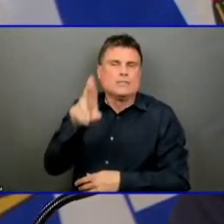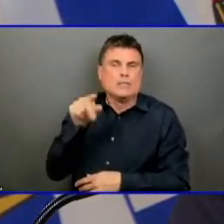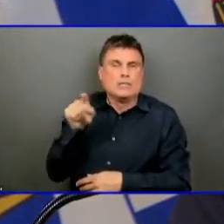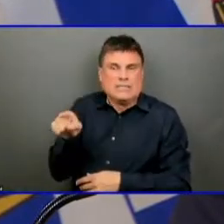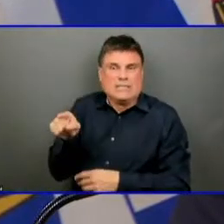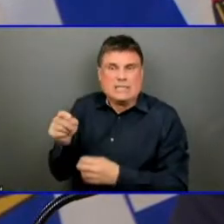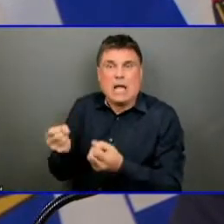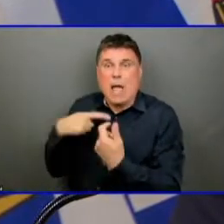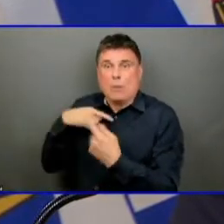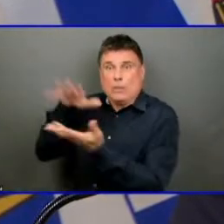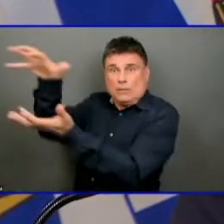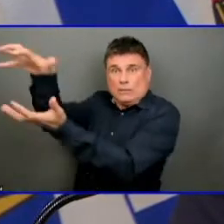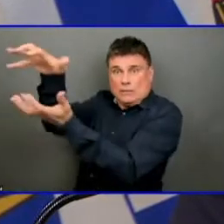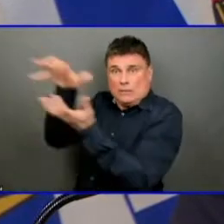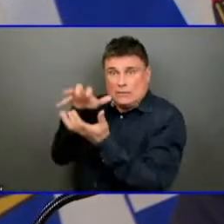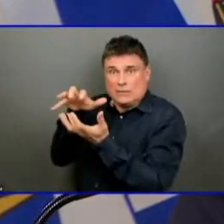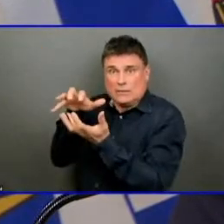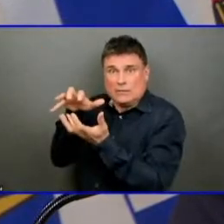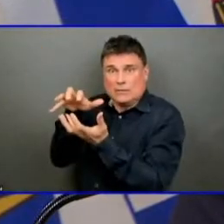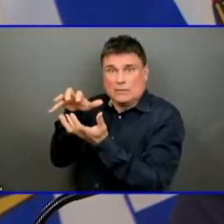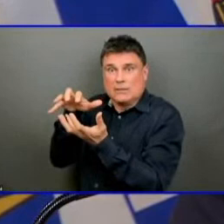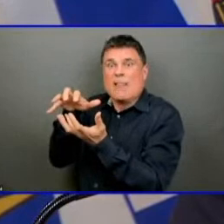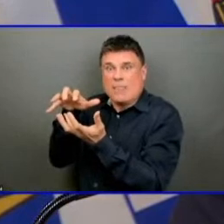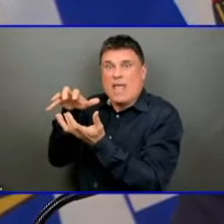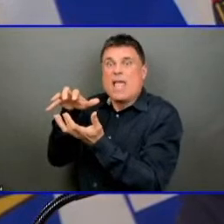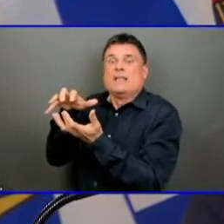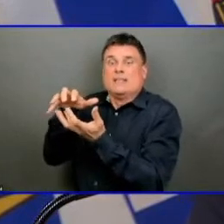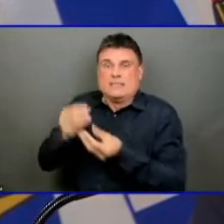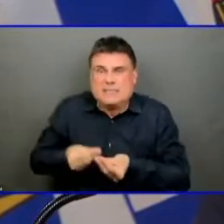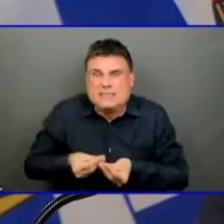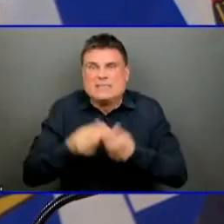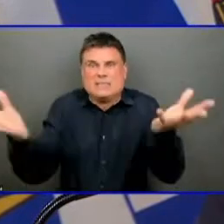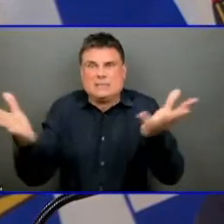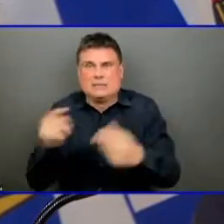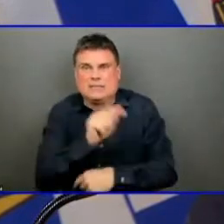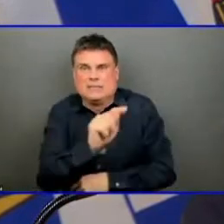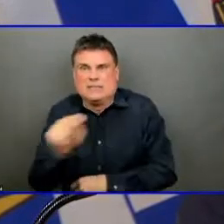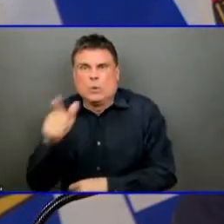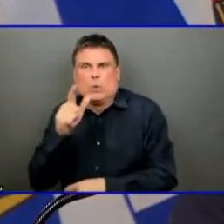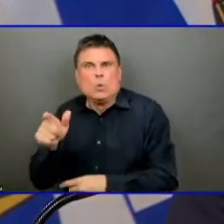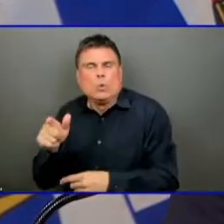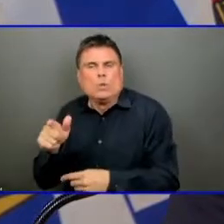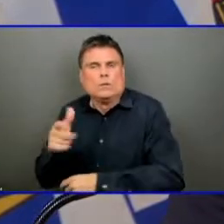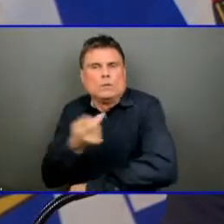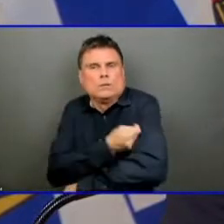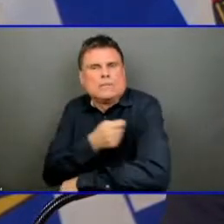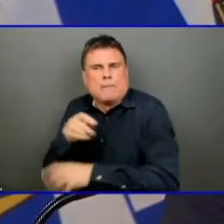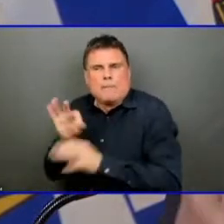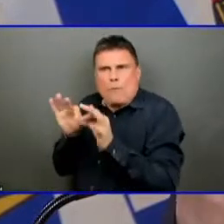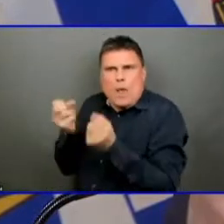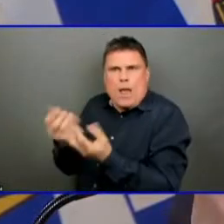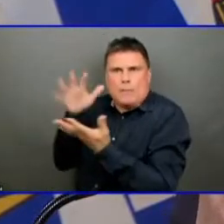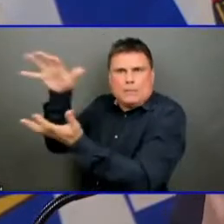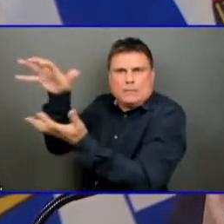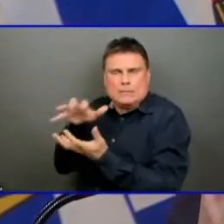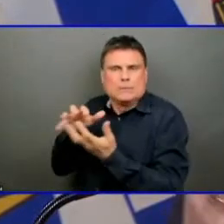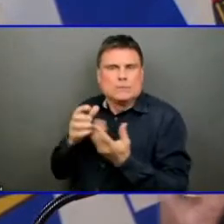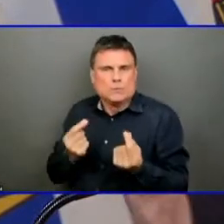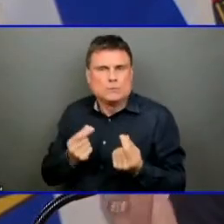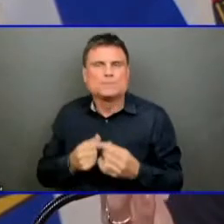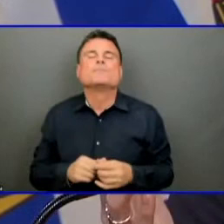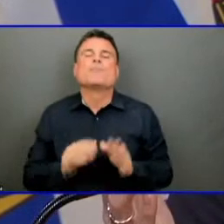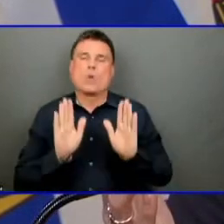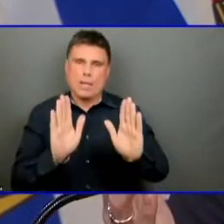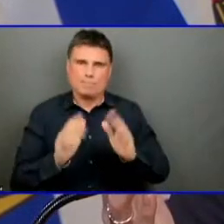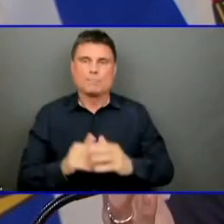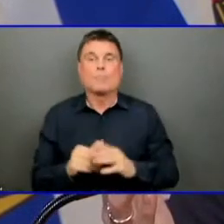of hospitalization, yes, it's a lag indicator. So we know that as rates go up, 5%